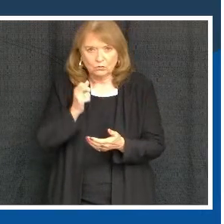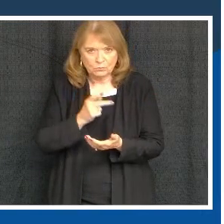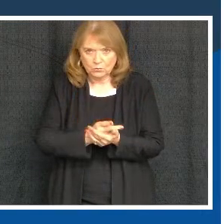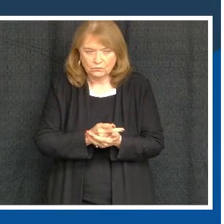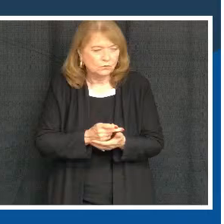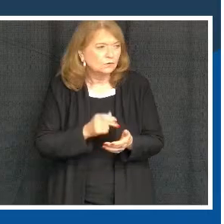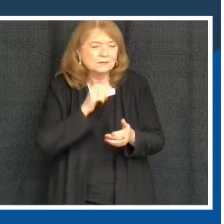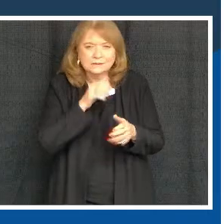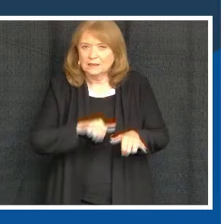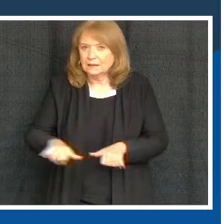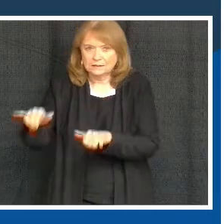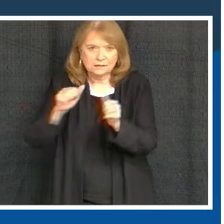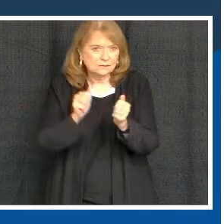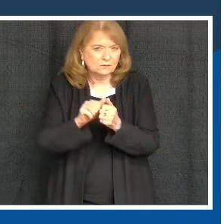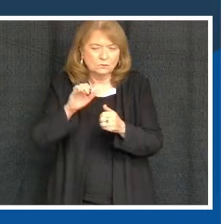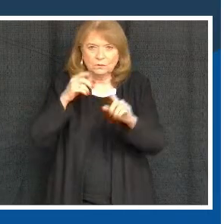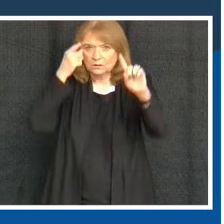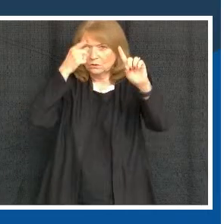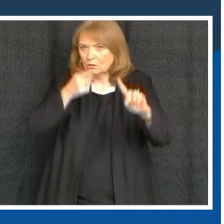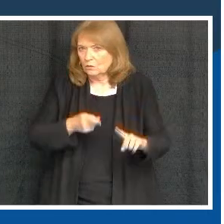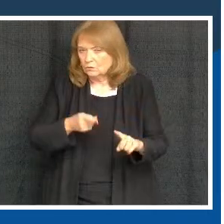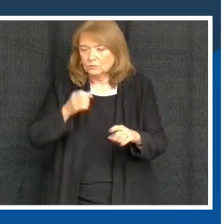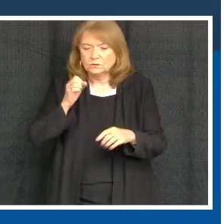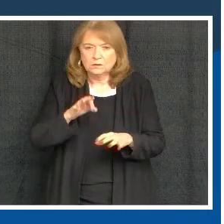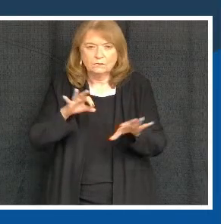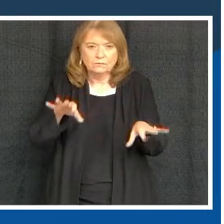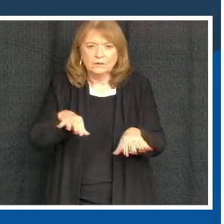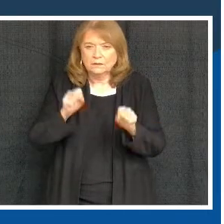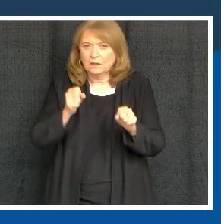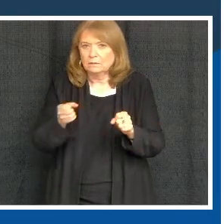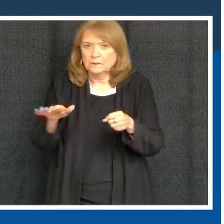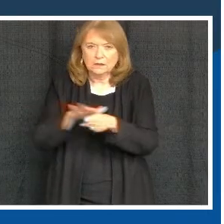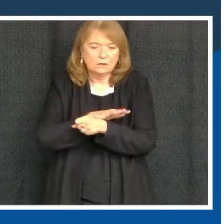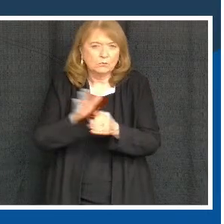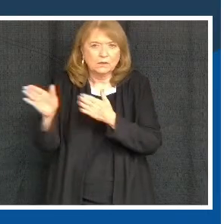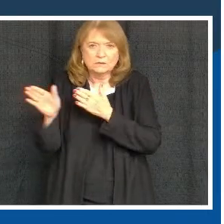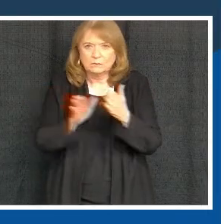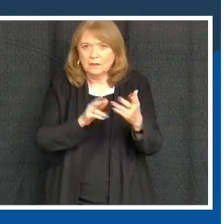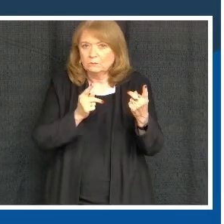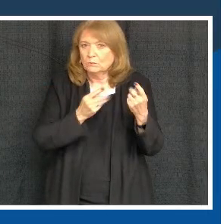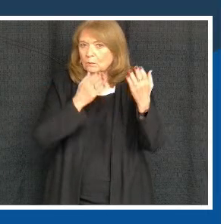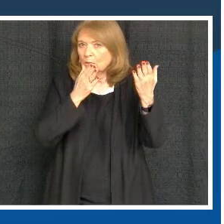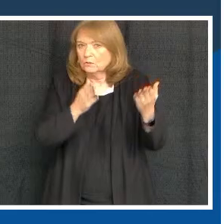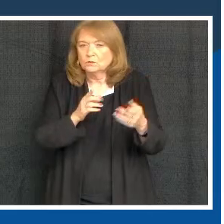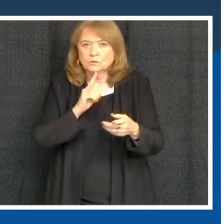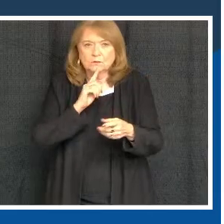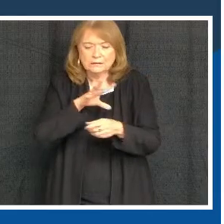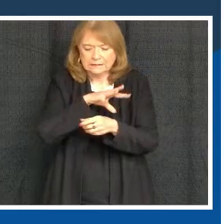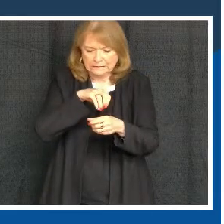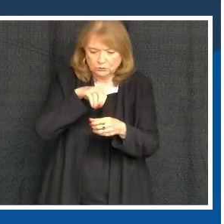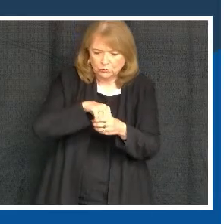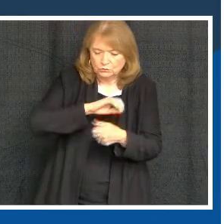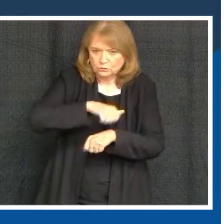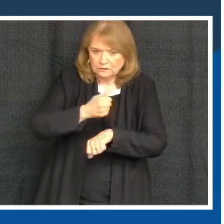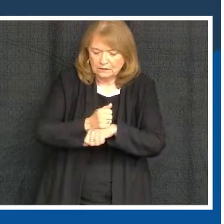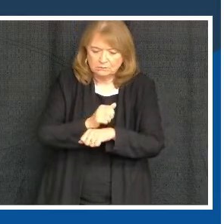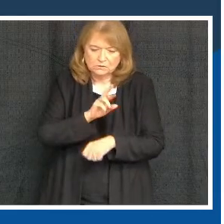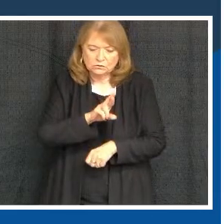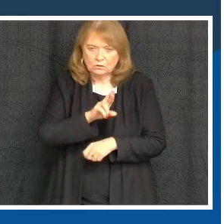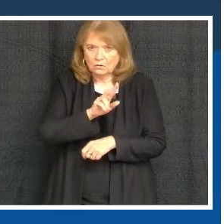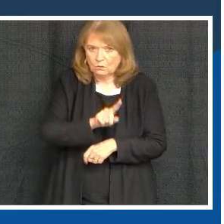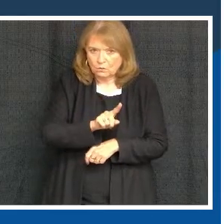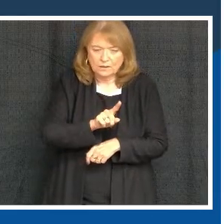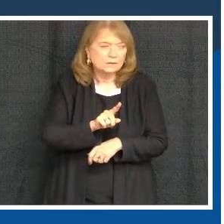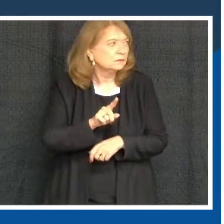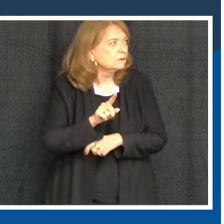not consistent with the overall goals and objectives of the adopted comprehensive plan. The proposal is internal to an established R1 single-family